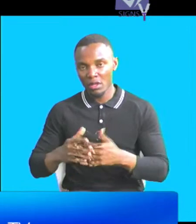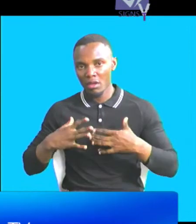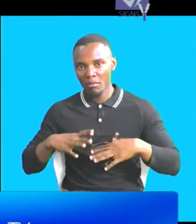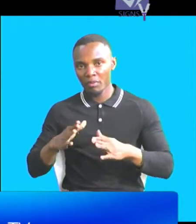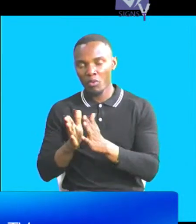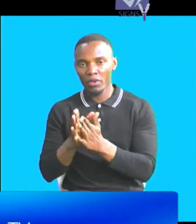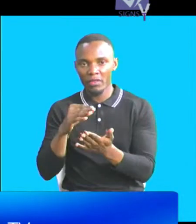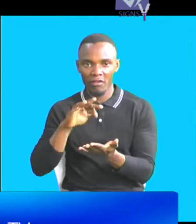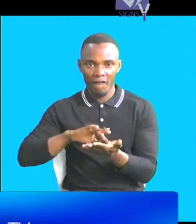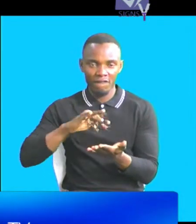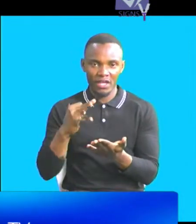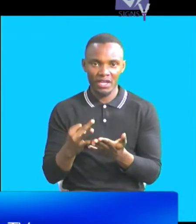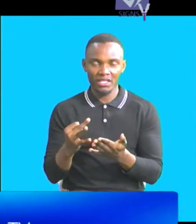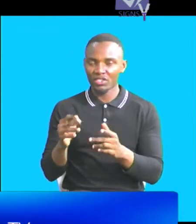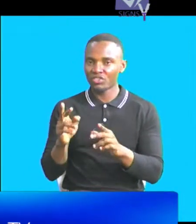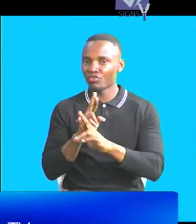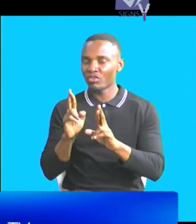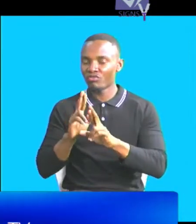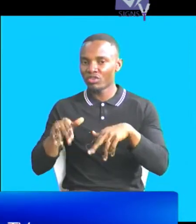ready to give us money.